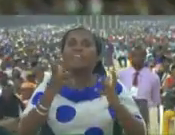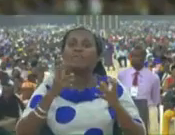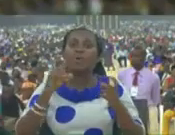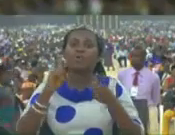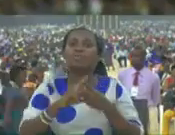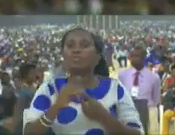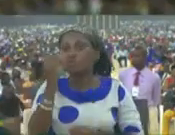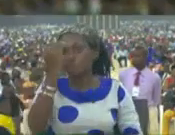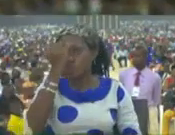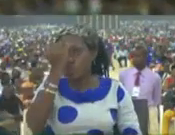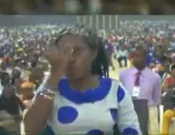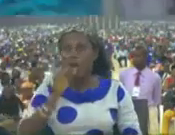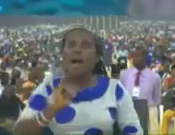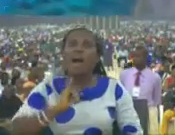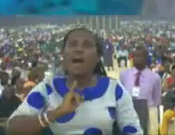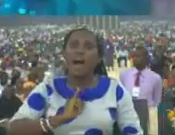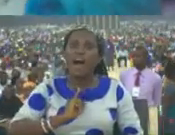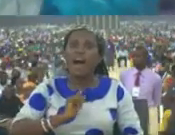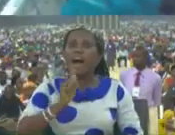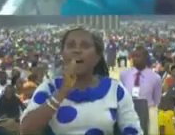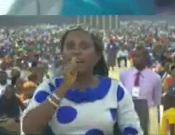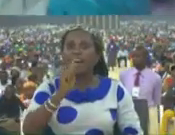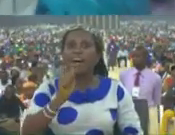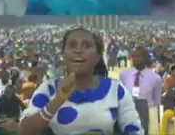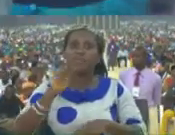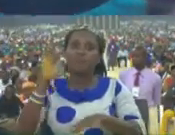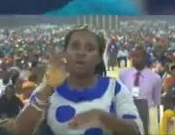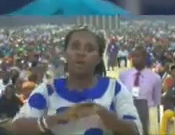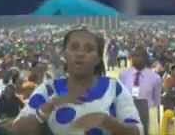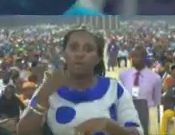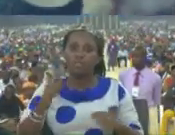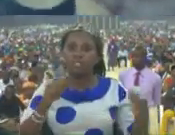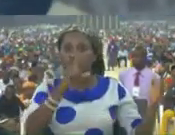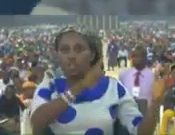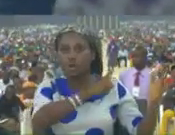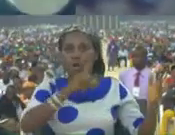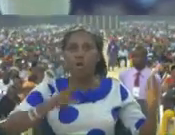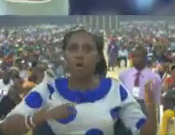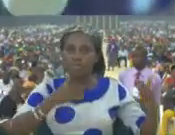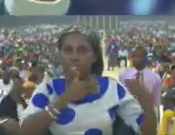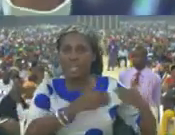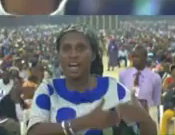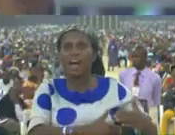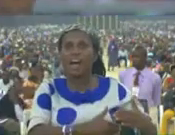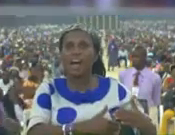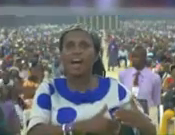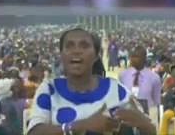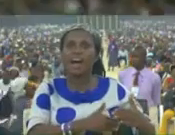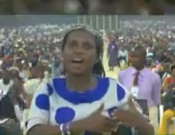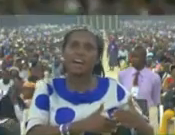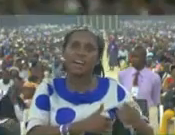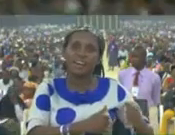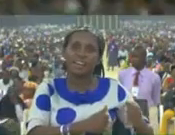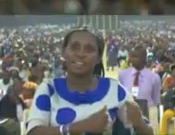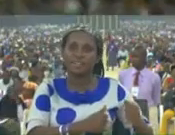I want to know. I am on the Lord's